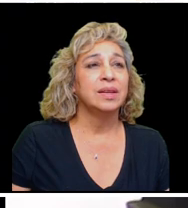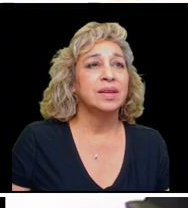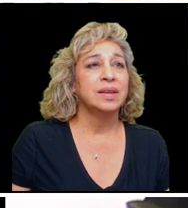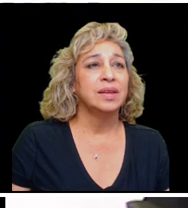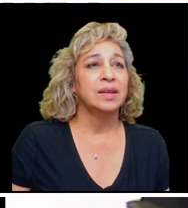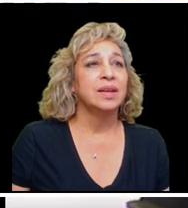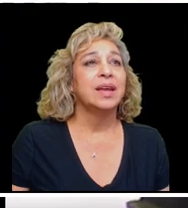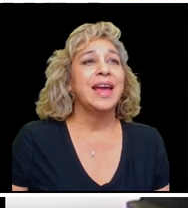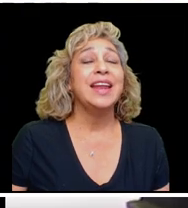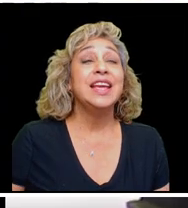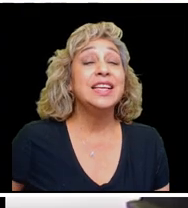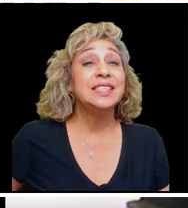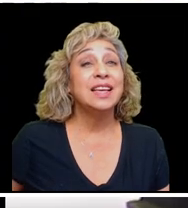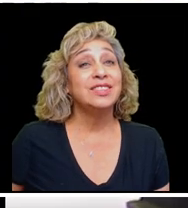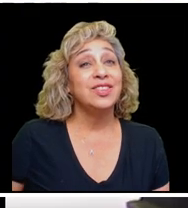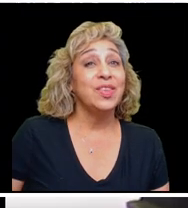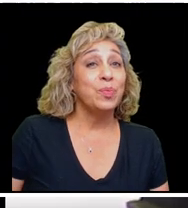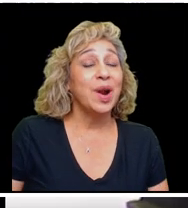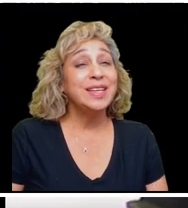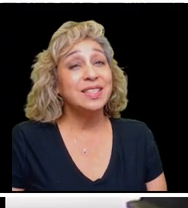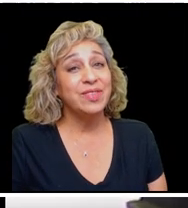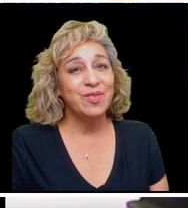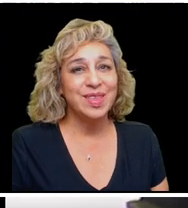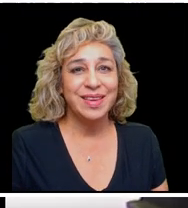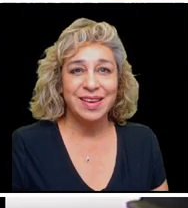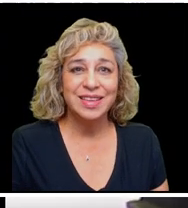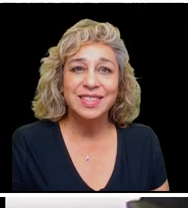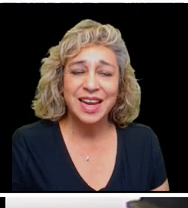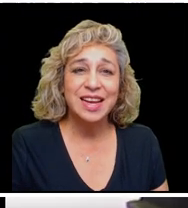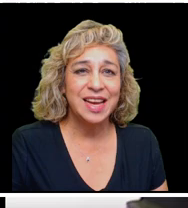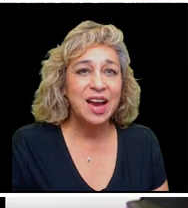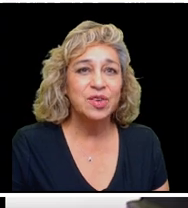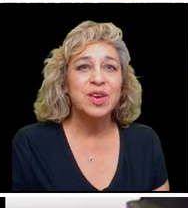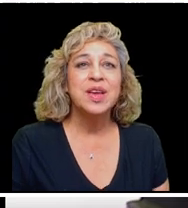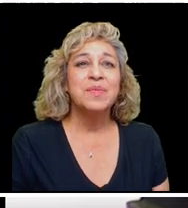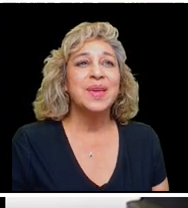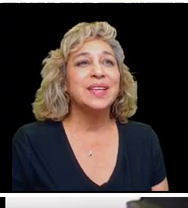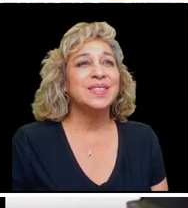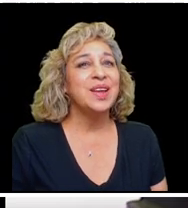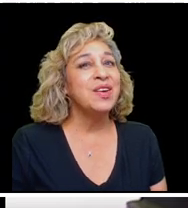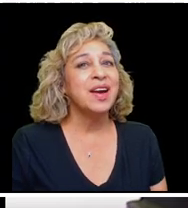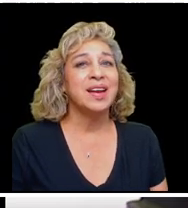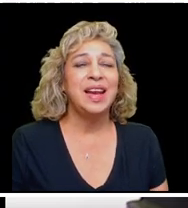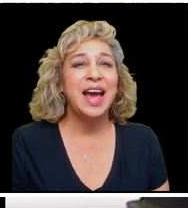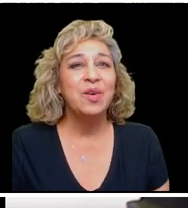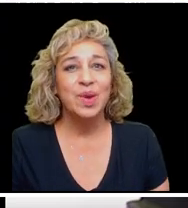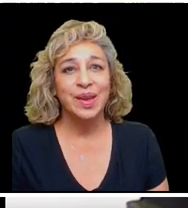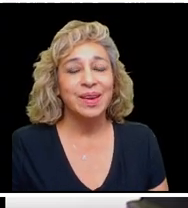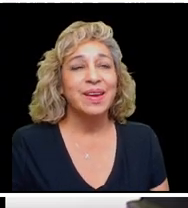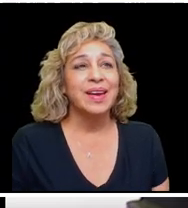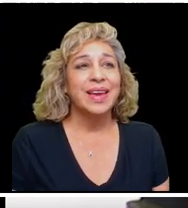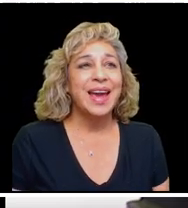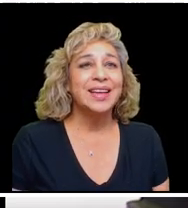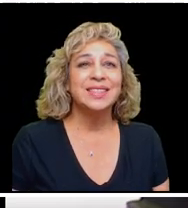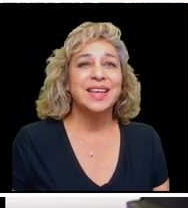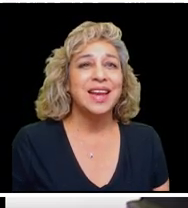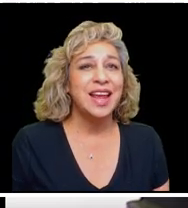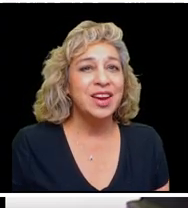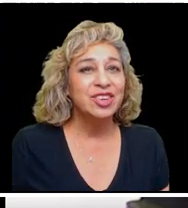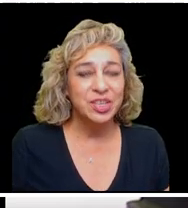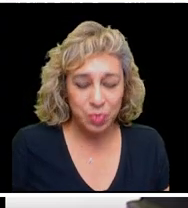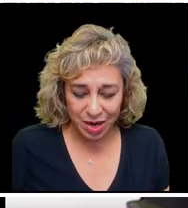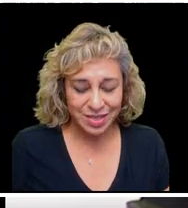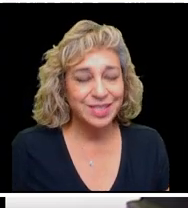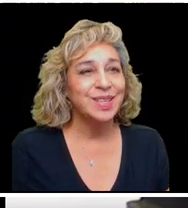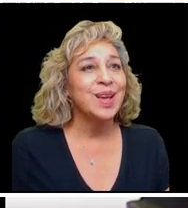and he says the price of everything is staying down because they're not allowing gas and